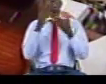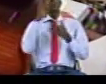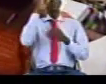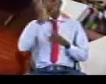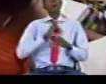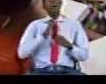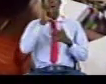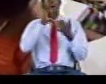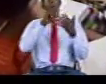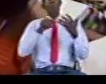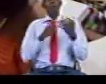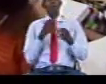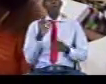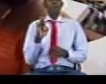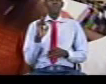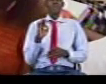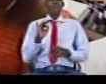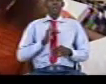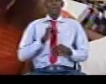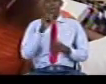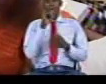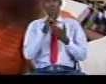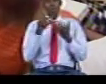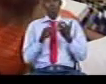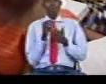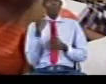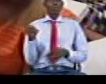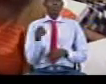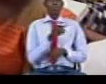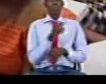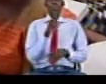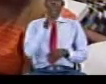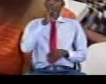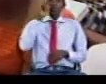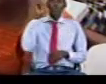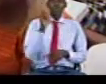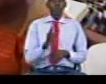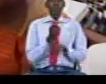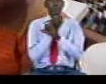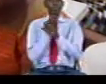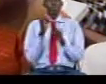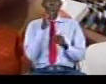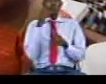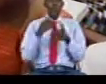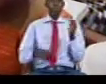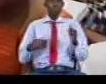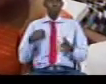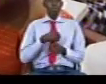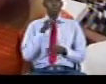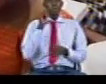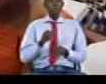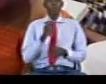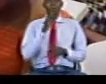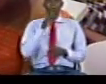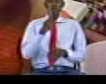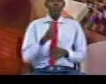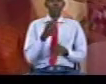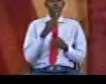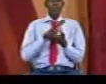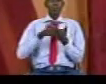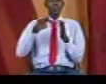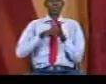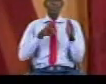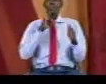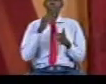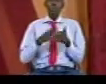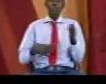I said, thank God I'm one of them. Genuine salvation is what we need. Genuine righteousness is what we need. Genuine